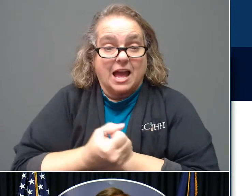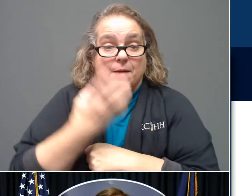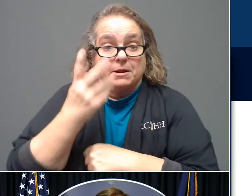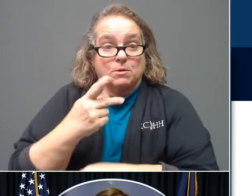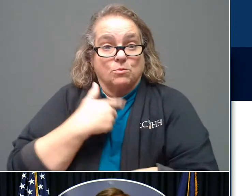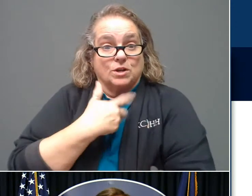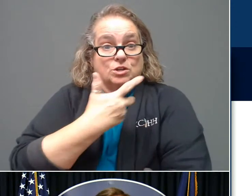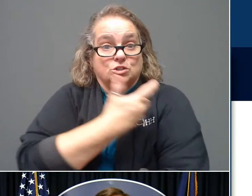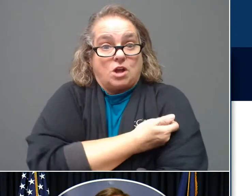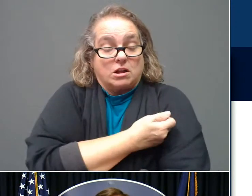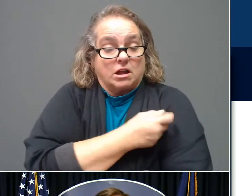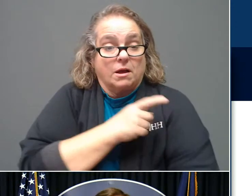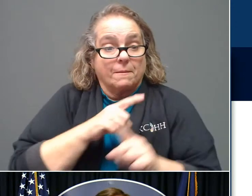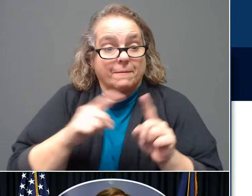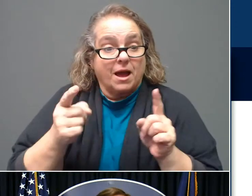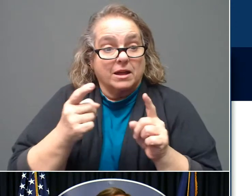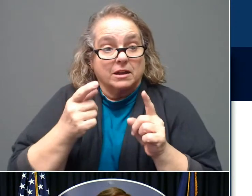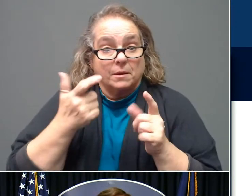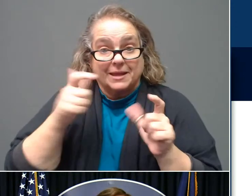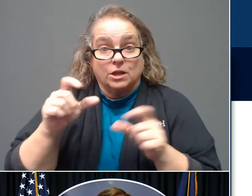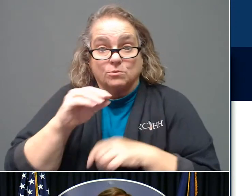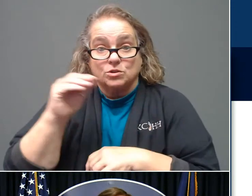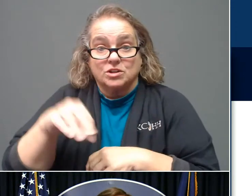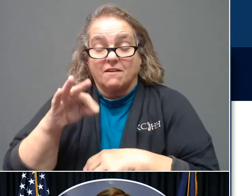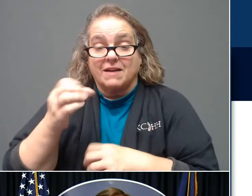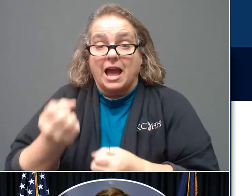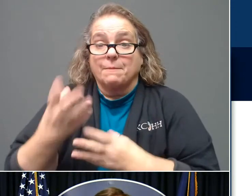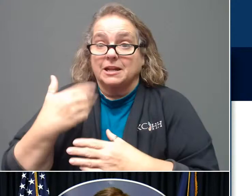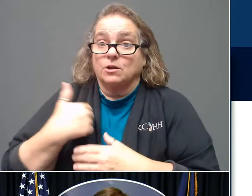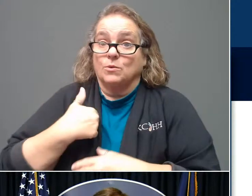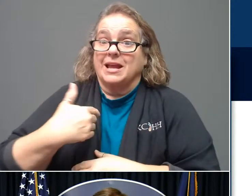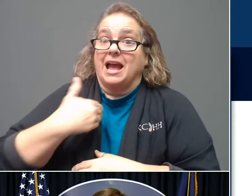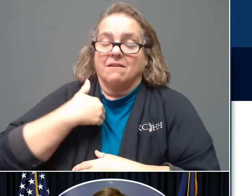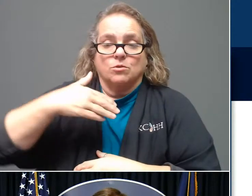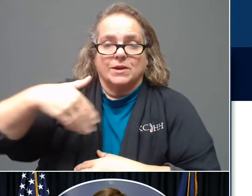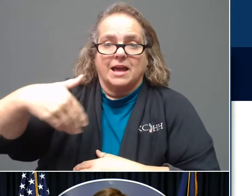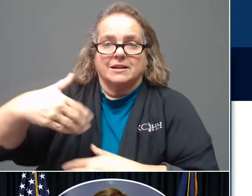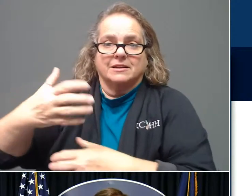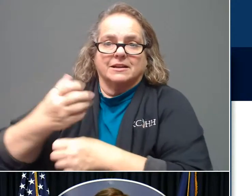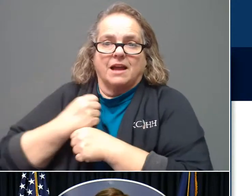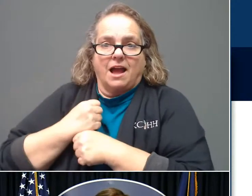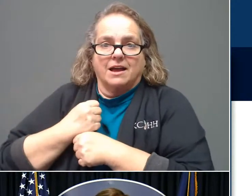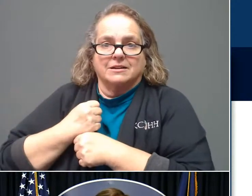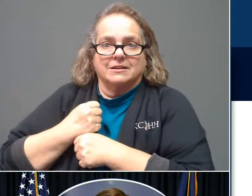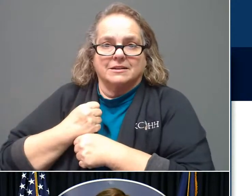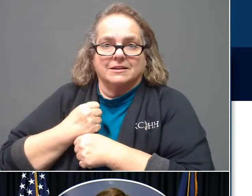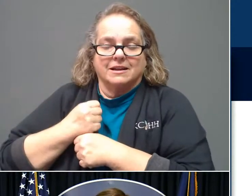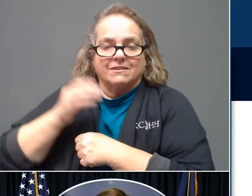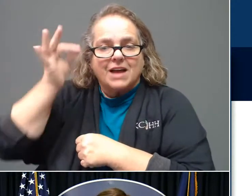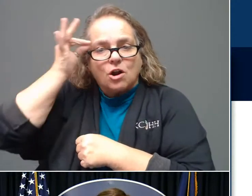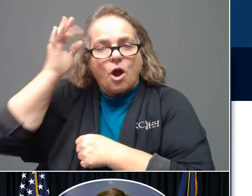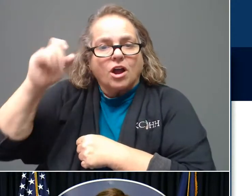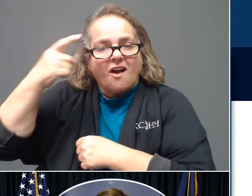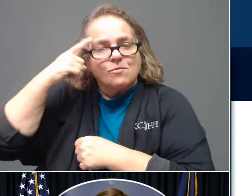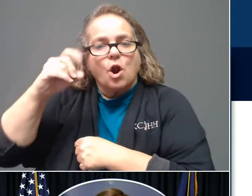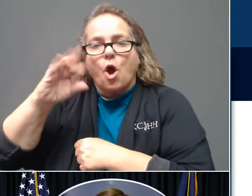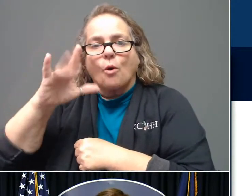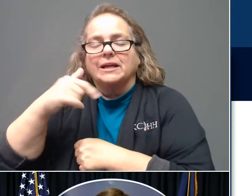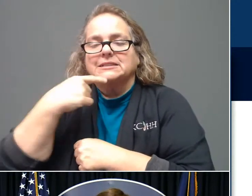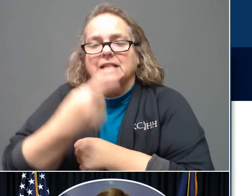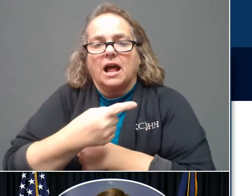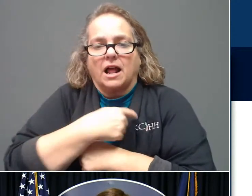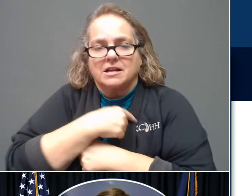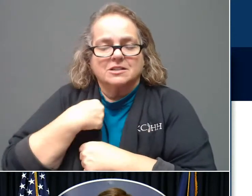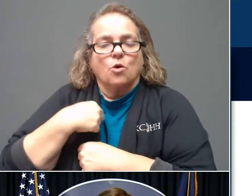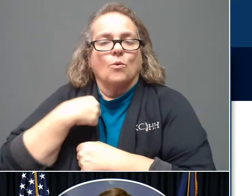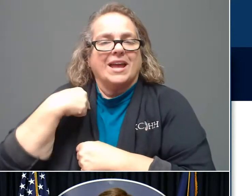a significant portion of how many we had not received. The federal government had just said they were shipping them to us. This is one of the